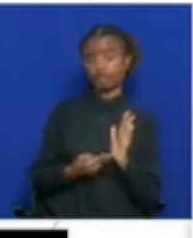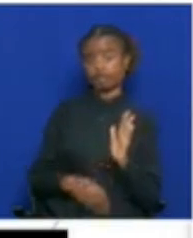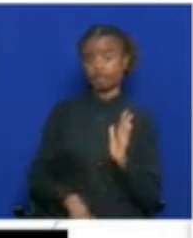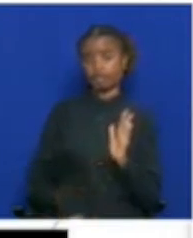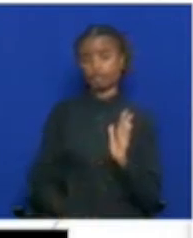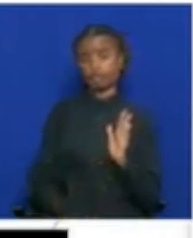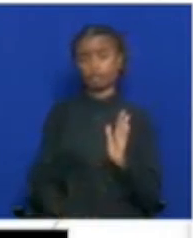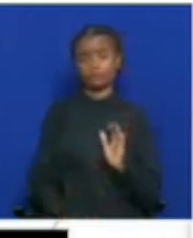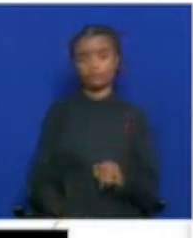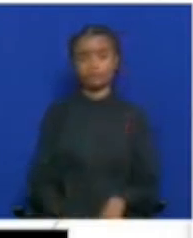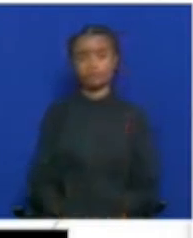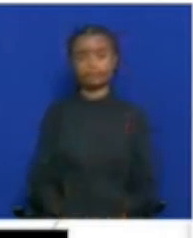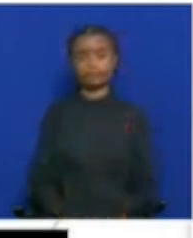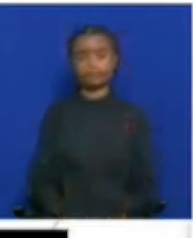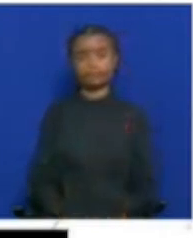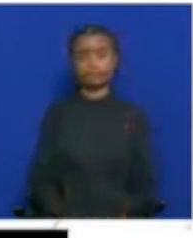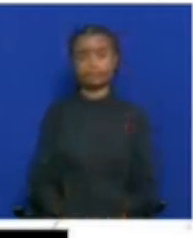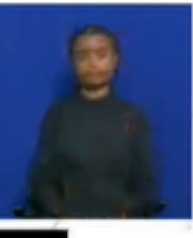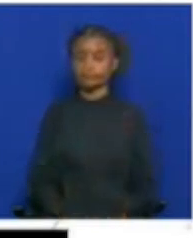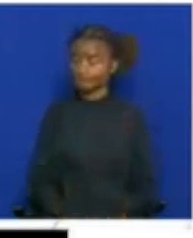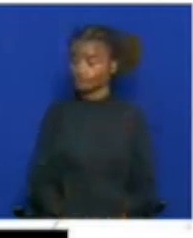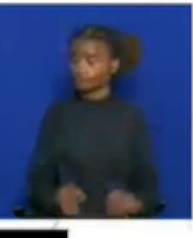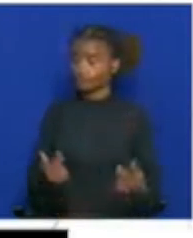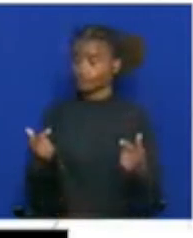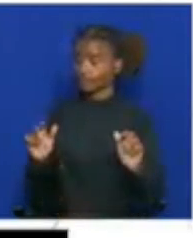Or paragraph 8?